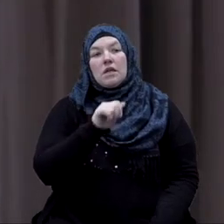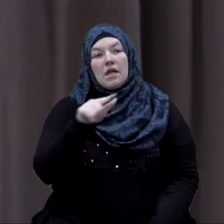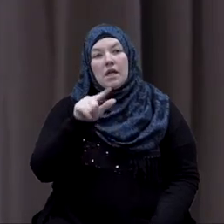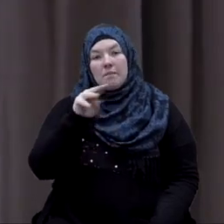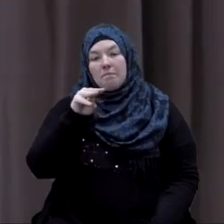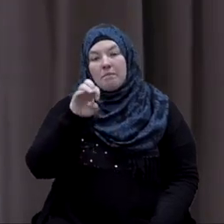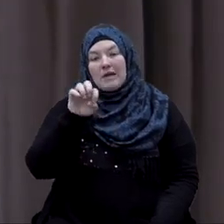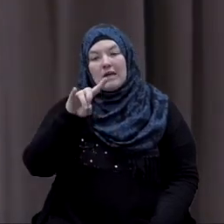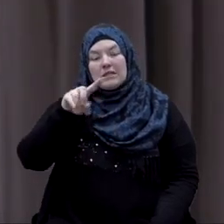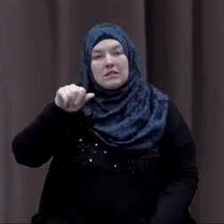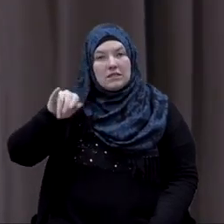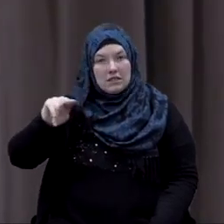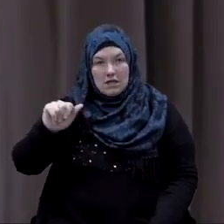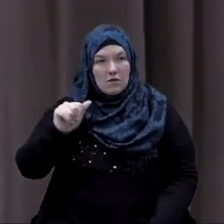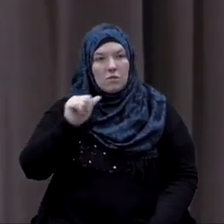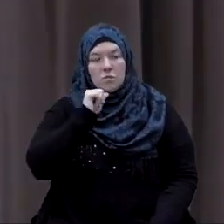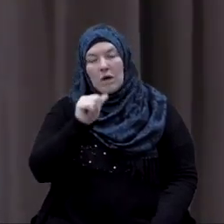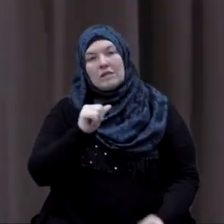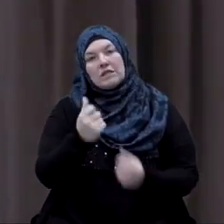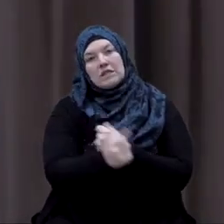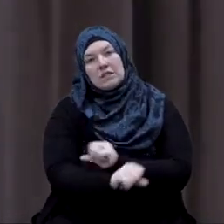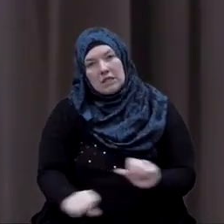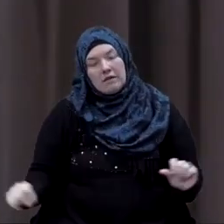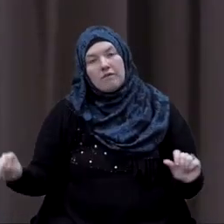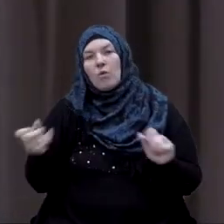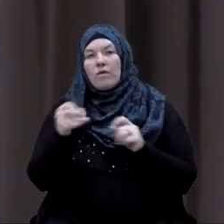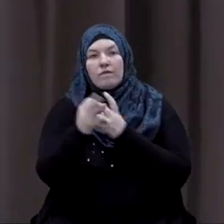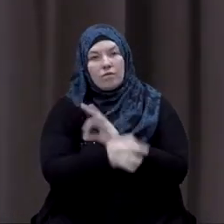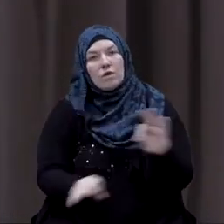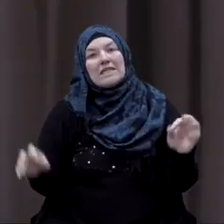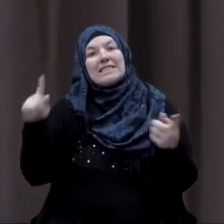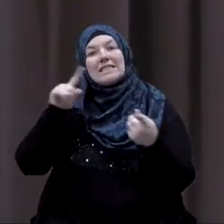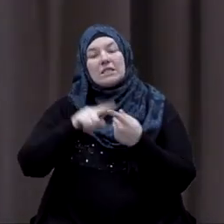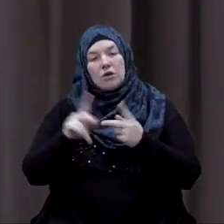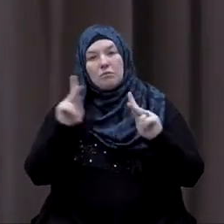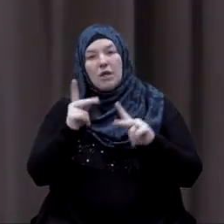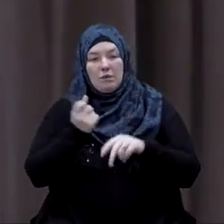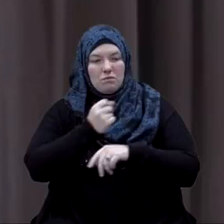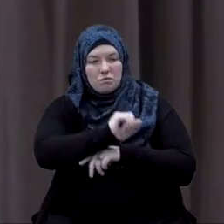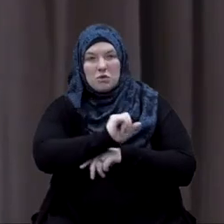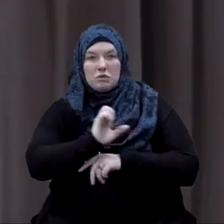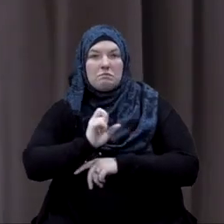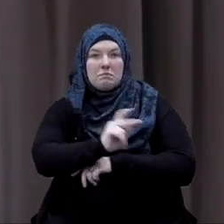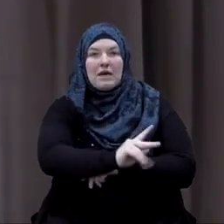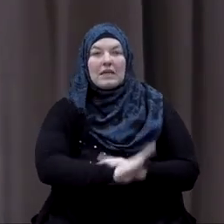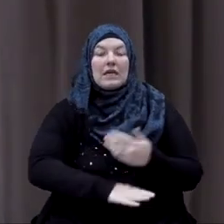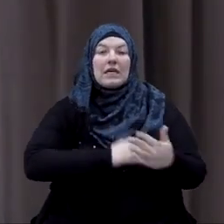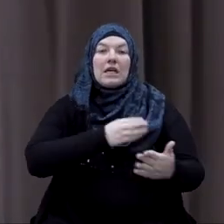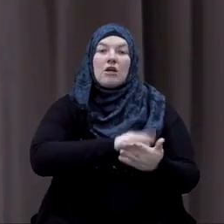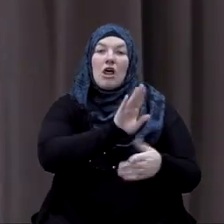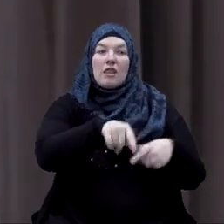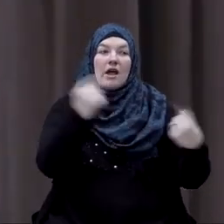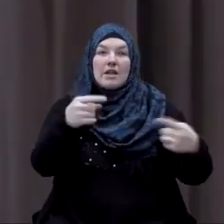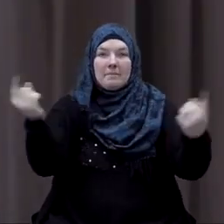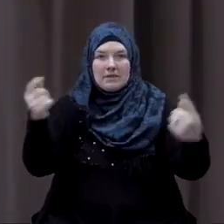was not solidified until people pushed back against all of the